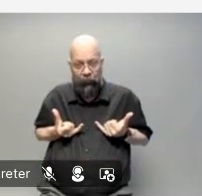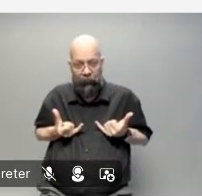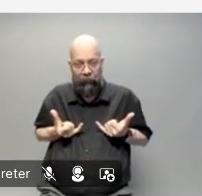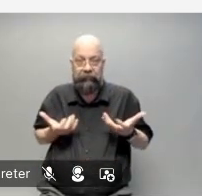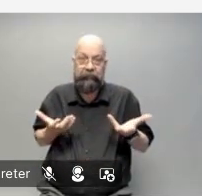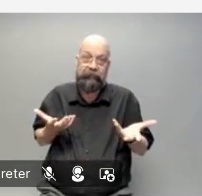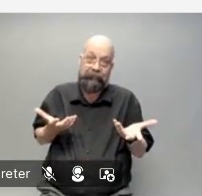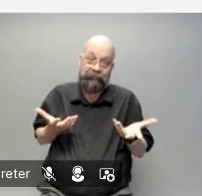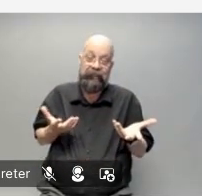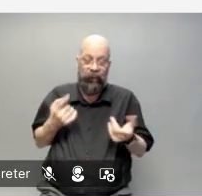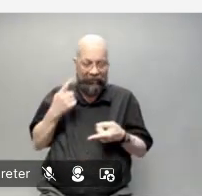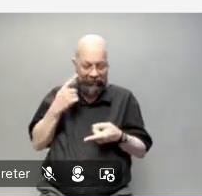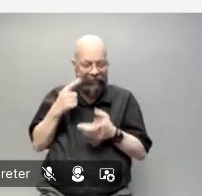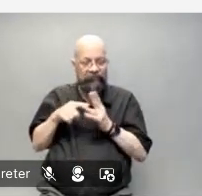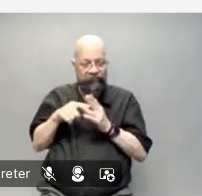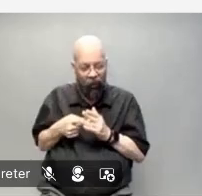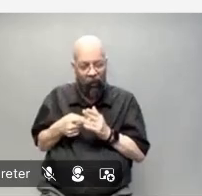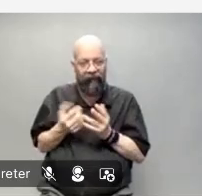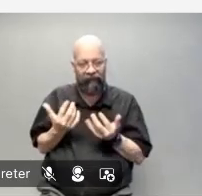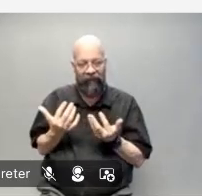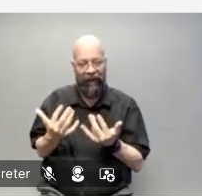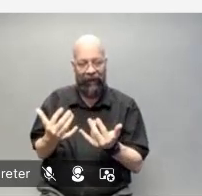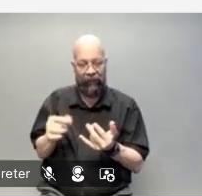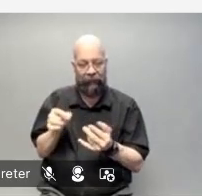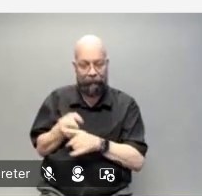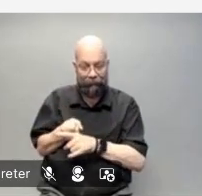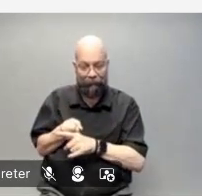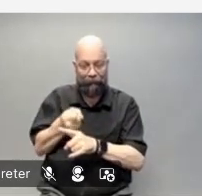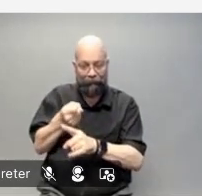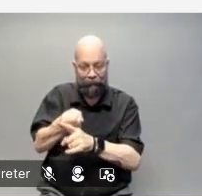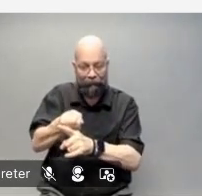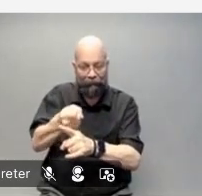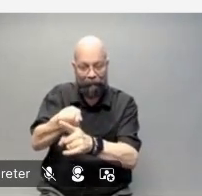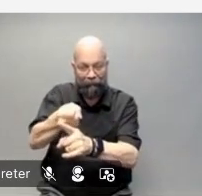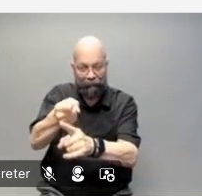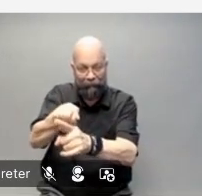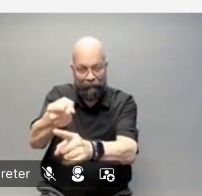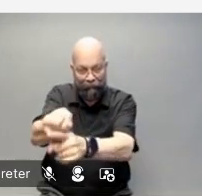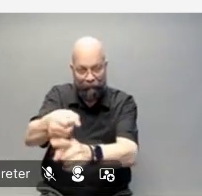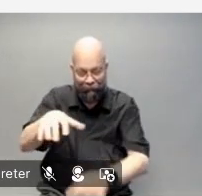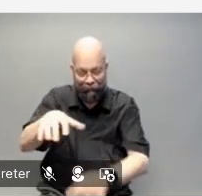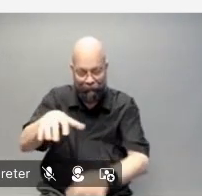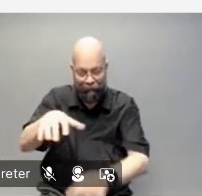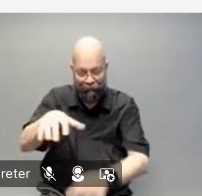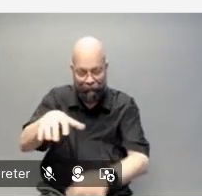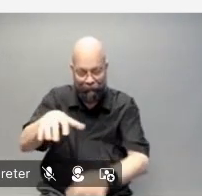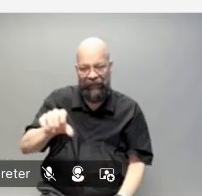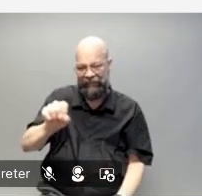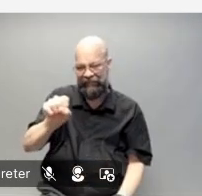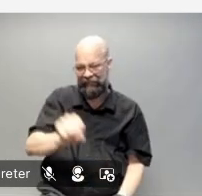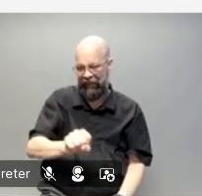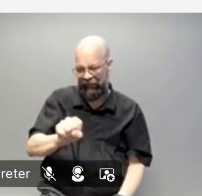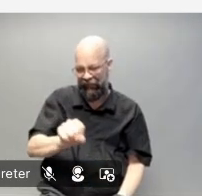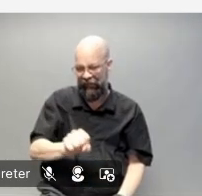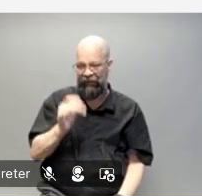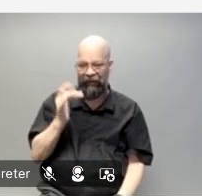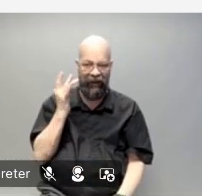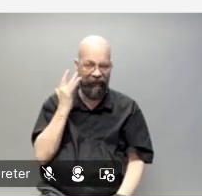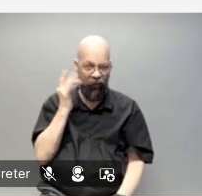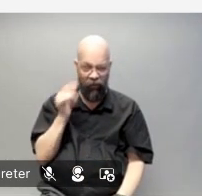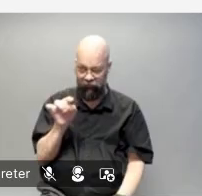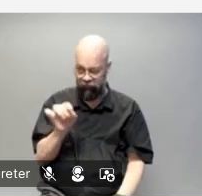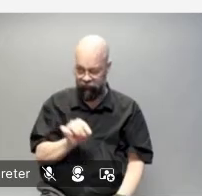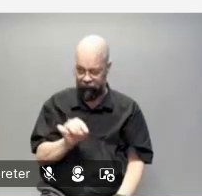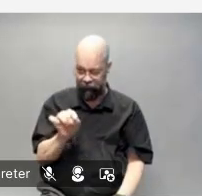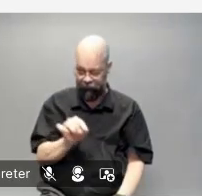This week has been a very busy week. We've had quite a bit of fire activity throughout Southern California, even into parts of